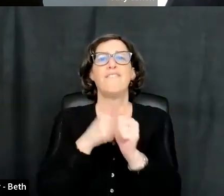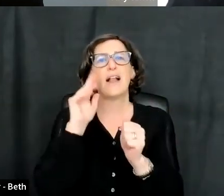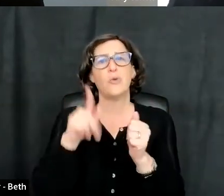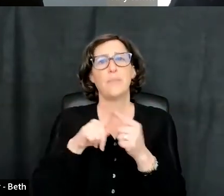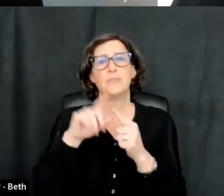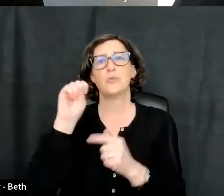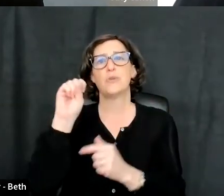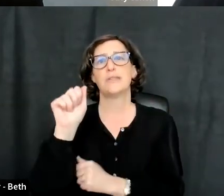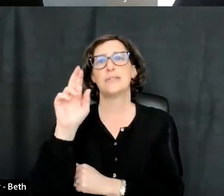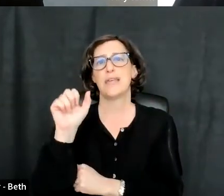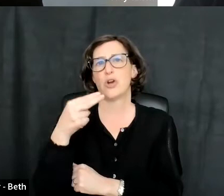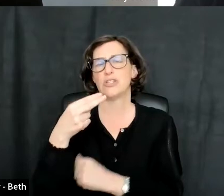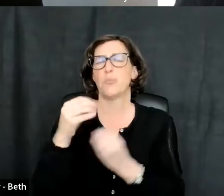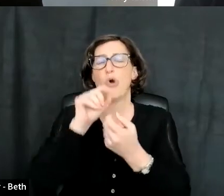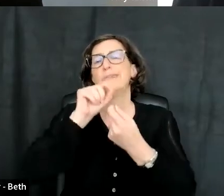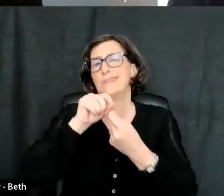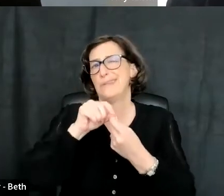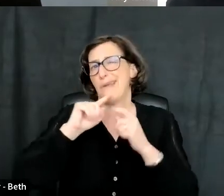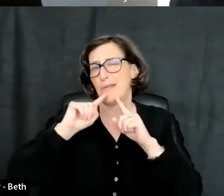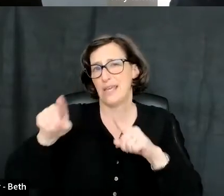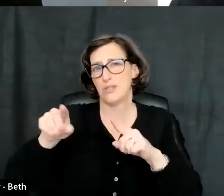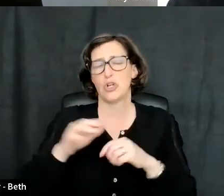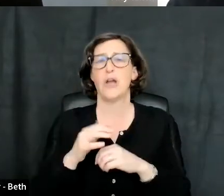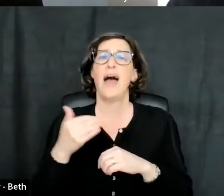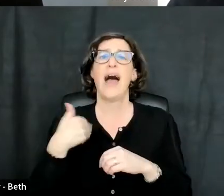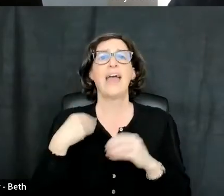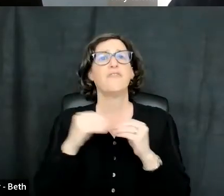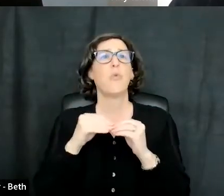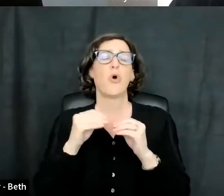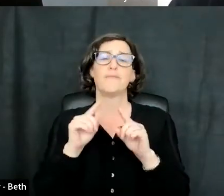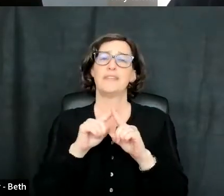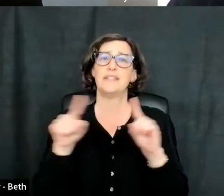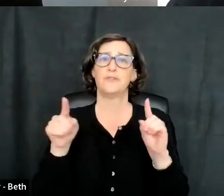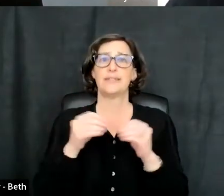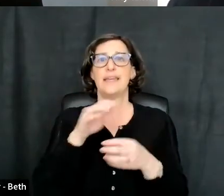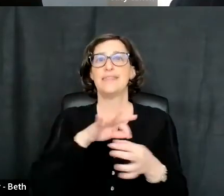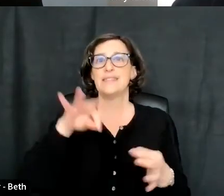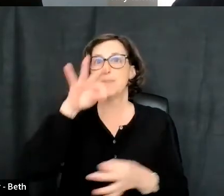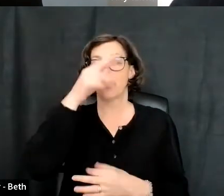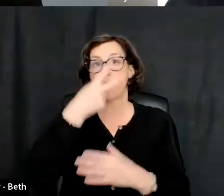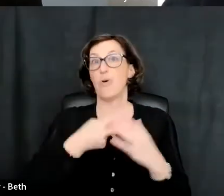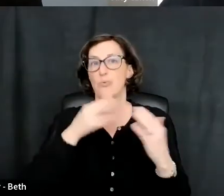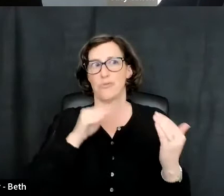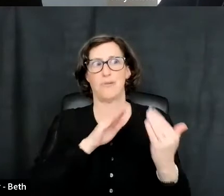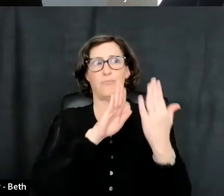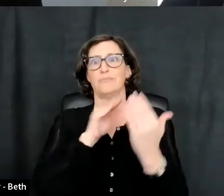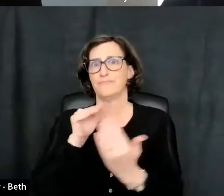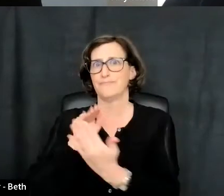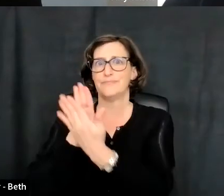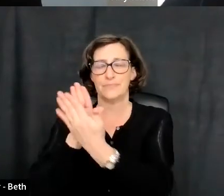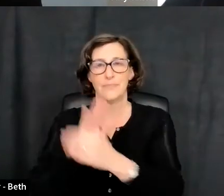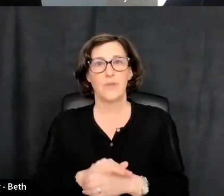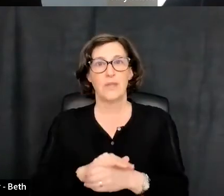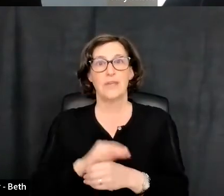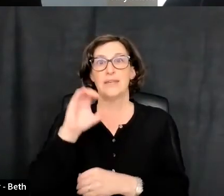much more detailed answer, and more of the difference in the spirit of both endeavors, that,